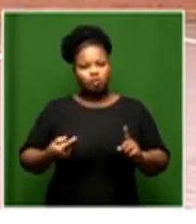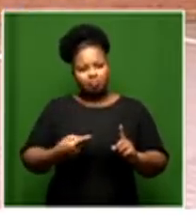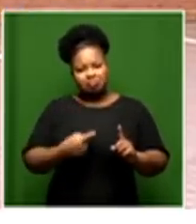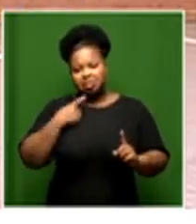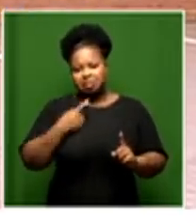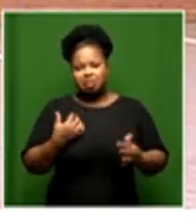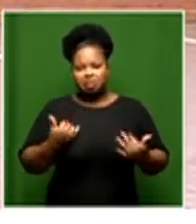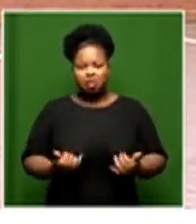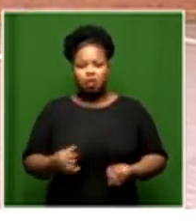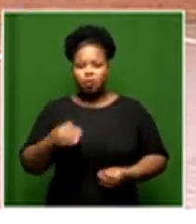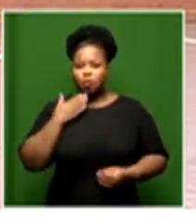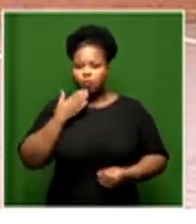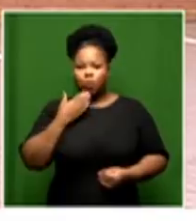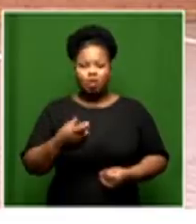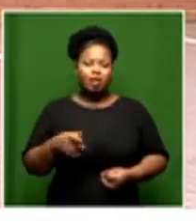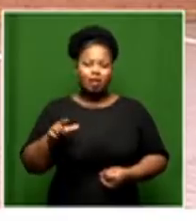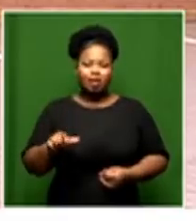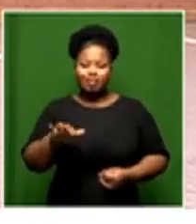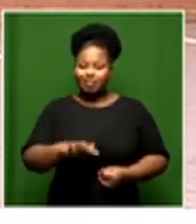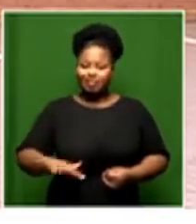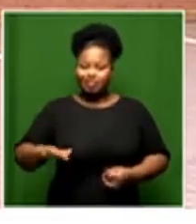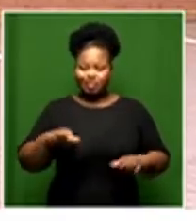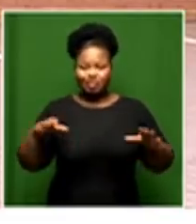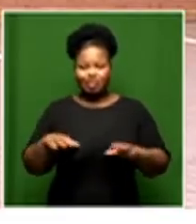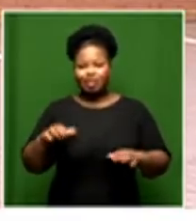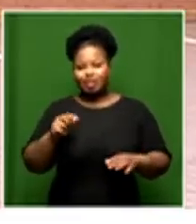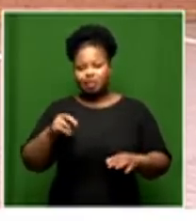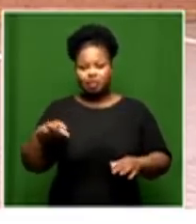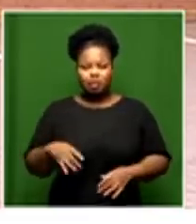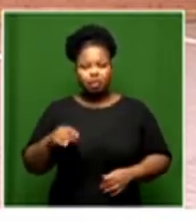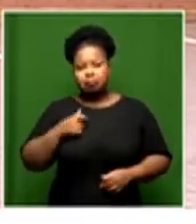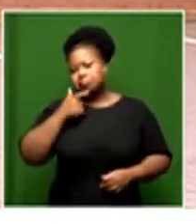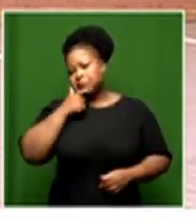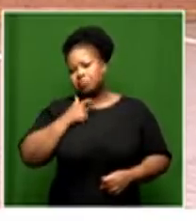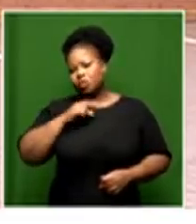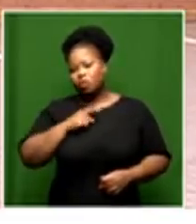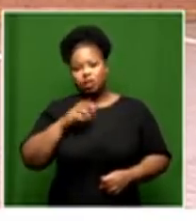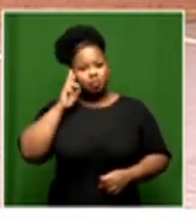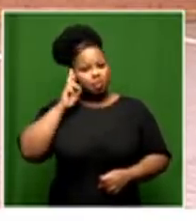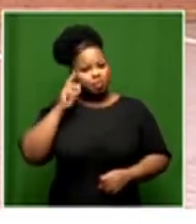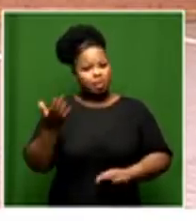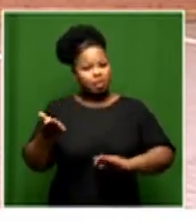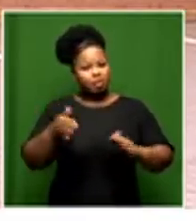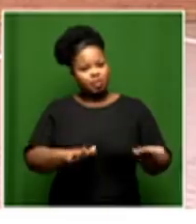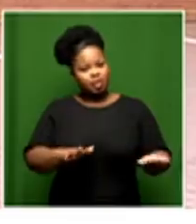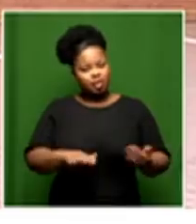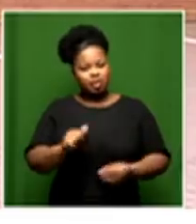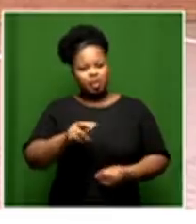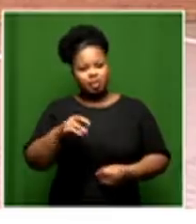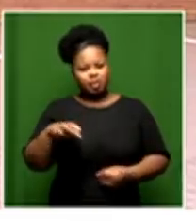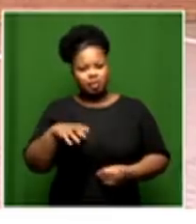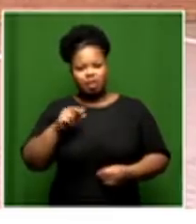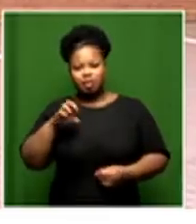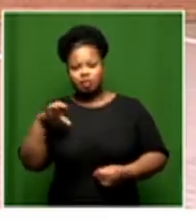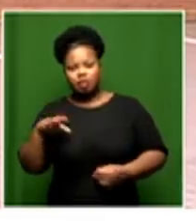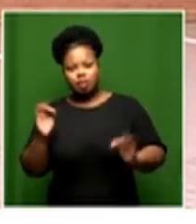the mood in the NEC Lekgotla was quite a somber and a sad one. If you'll remember, he actually passed on the eve of the ANC